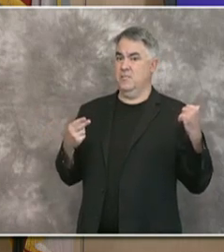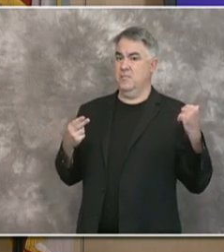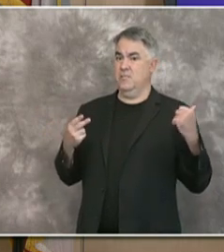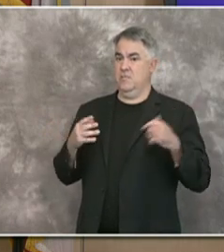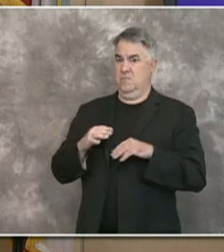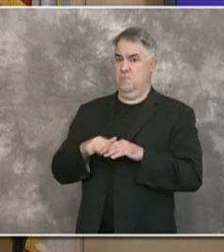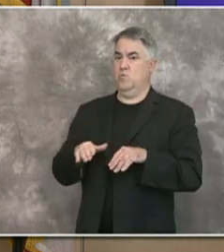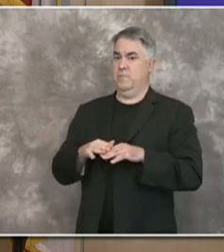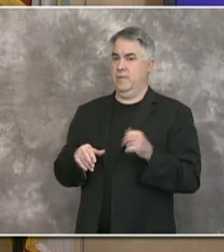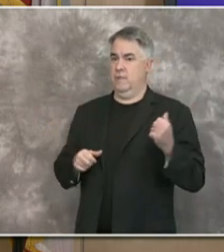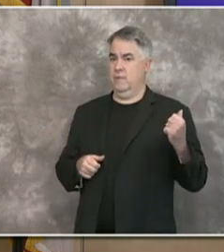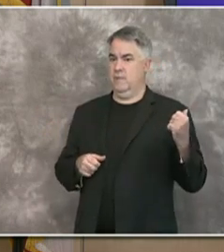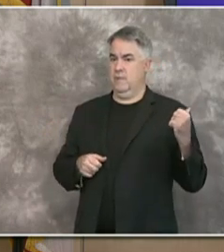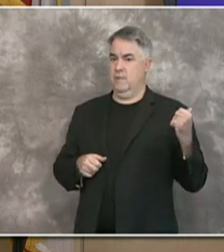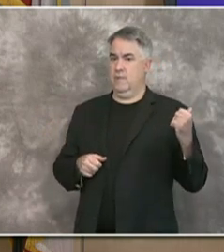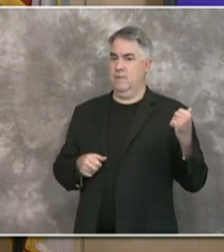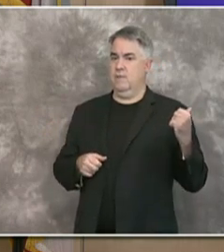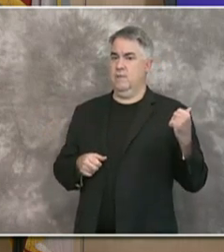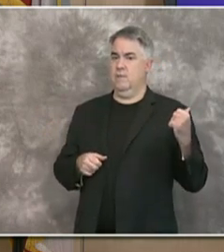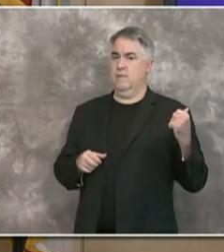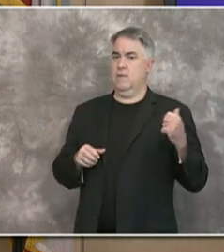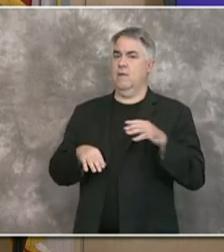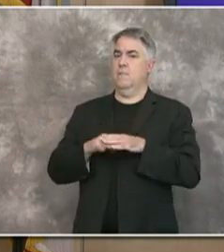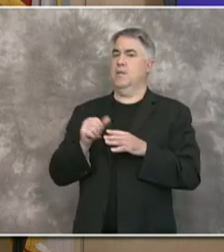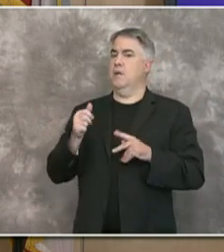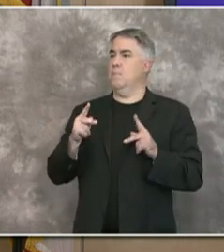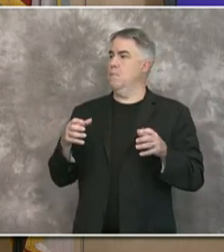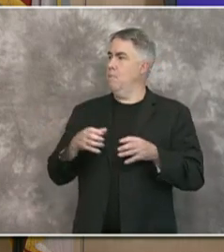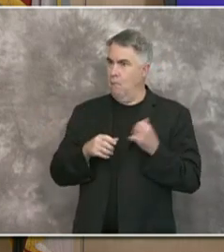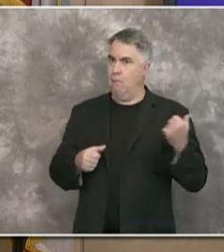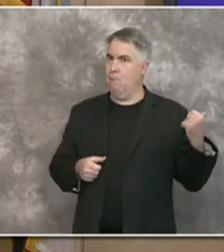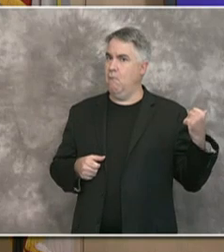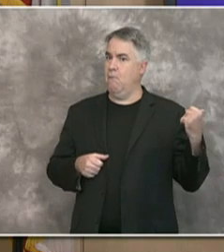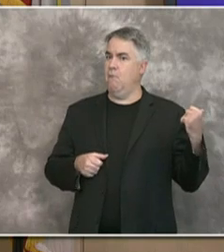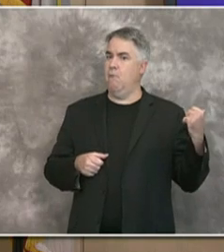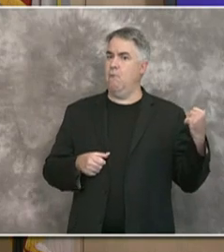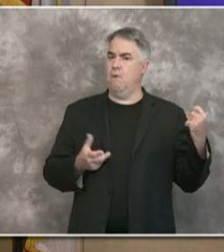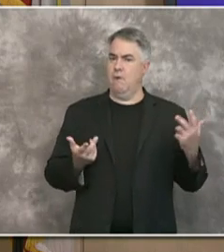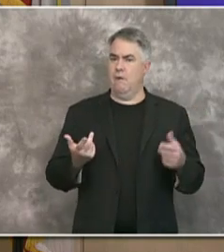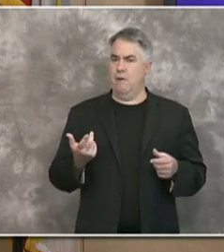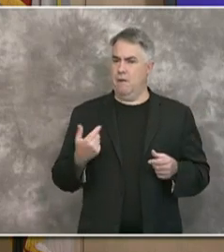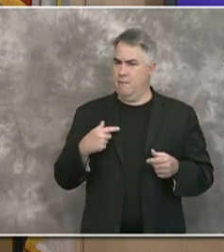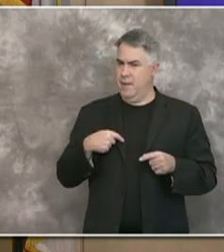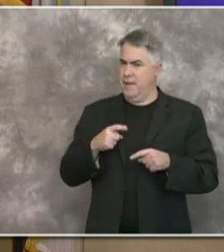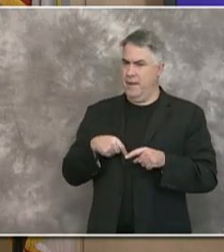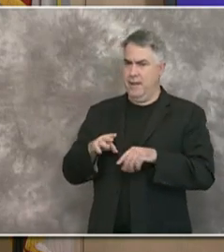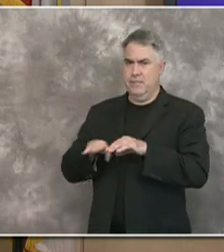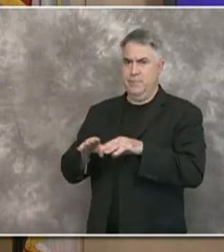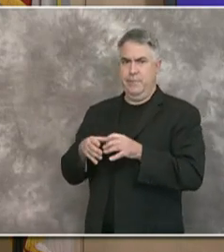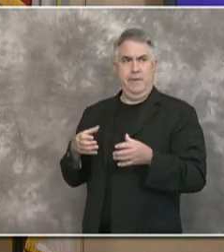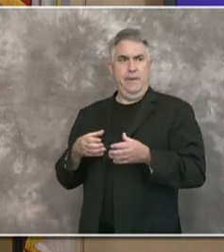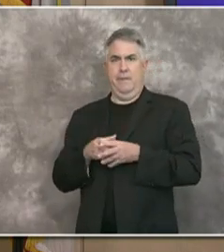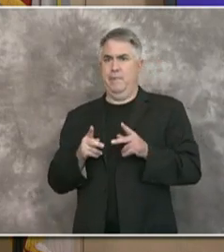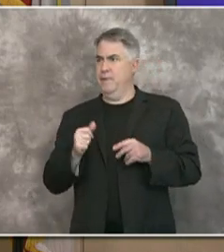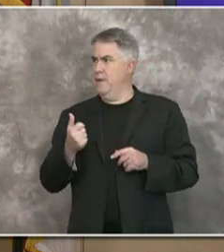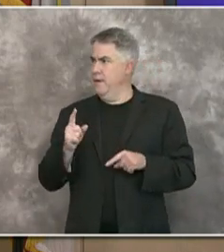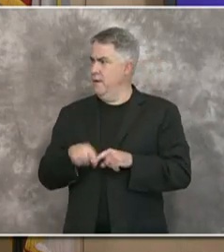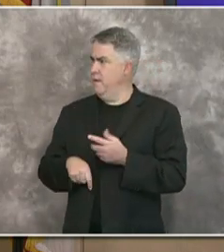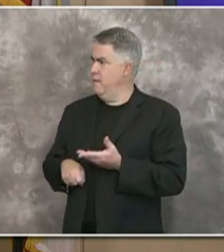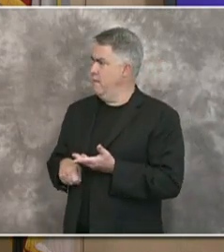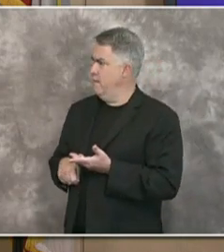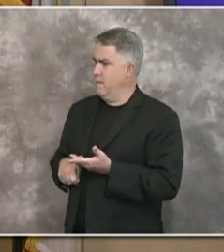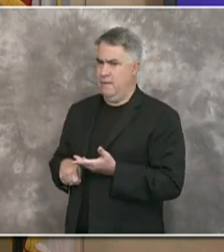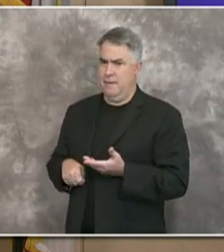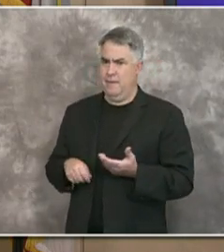sand. Here in San Diego, we are allowed to swim, but not be on the sand. Officials from both places say the rules are made to increase safety